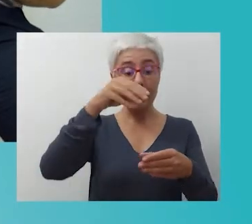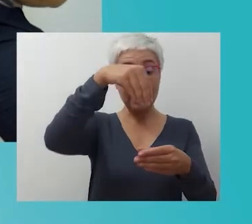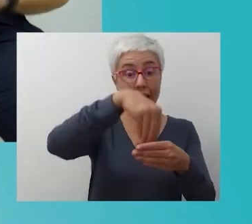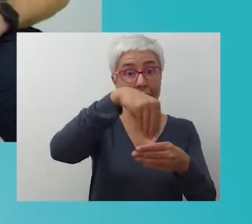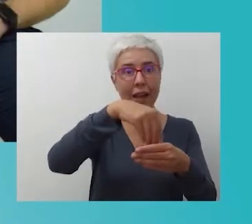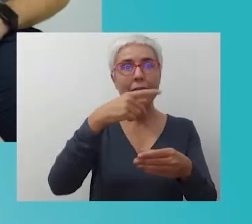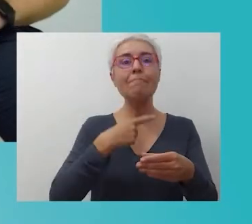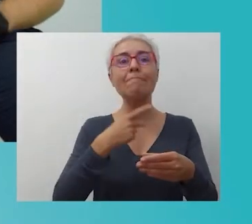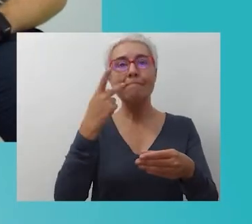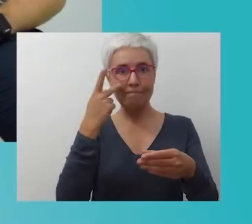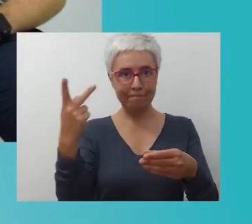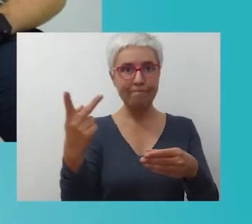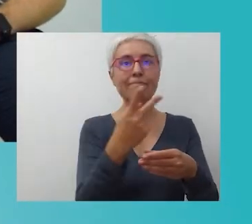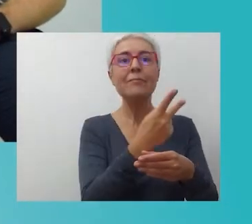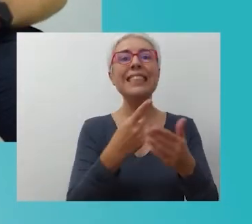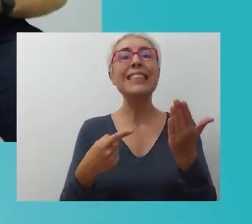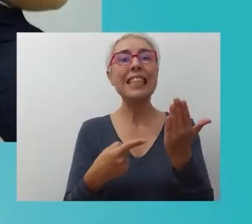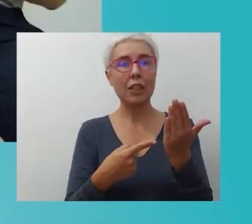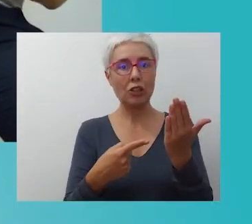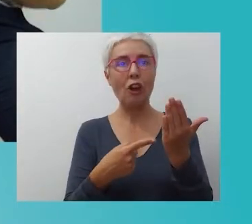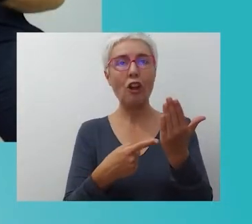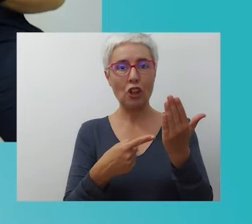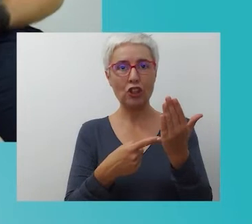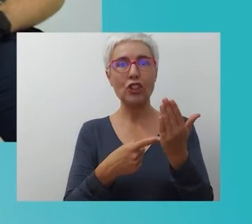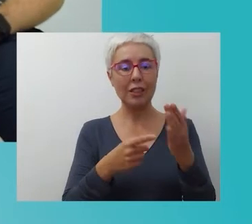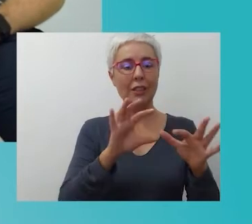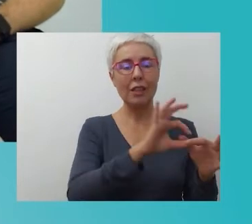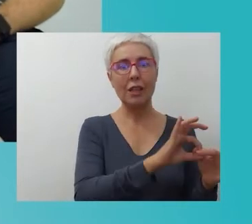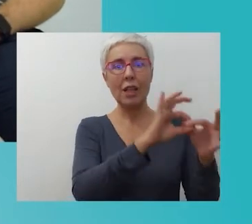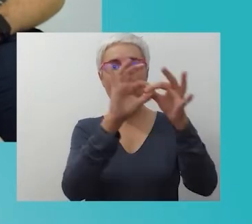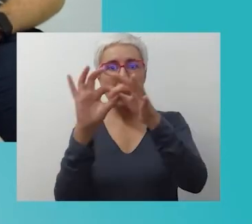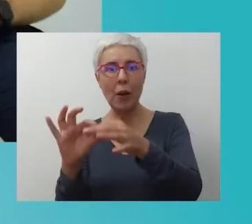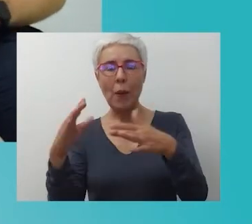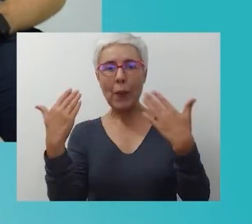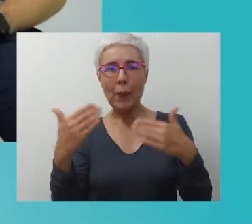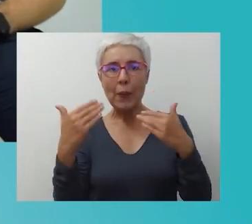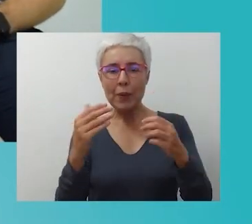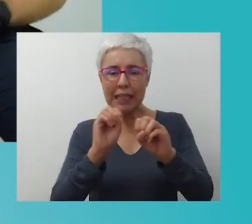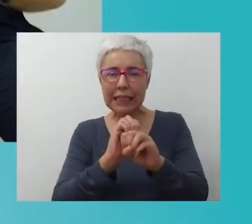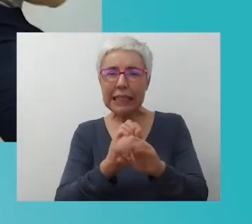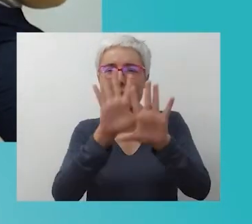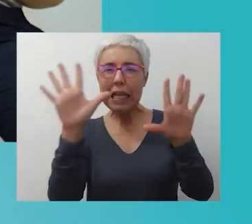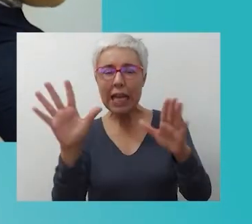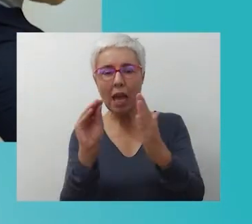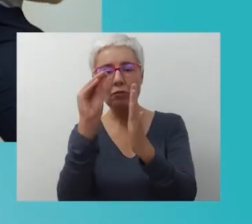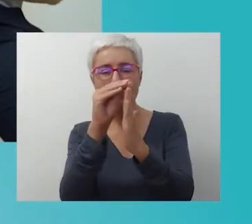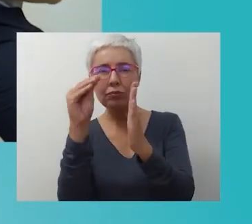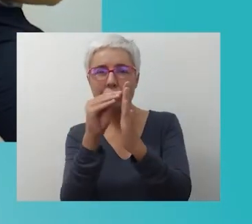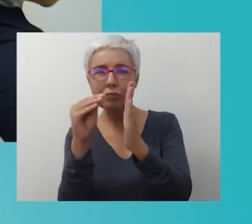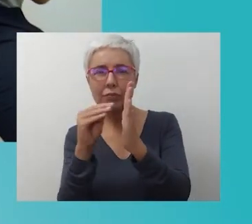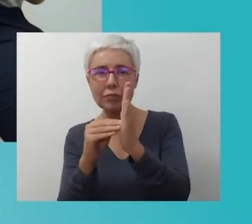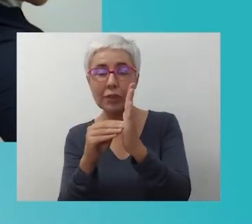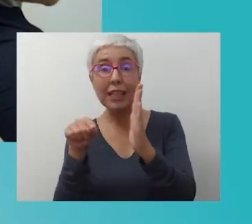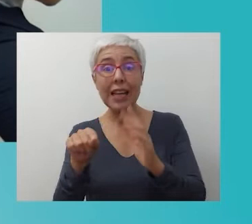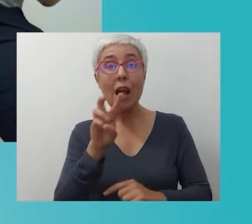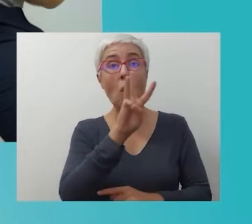computer vision and deep learning technology that have very high sensitivity and specificity. The product is a web